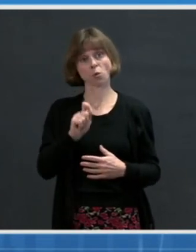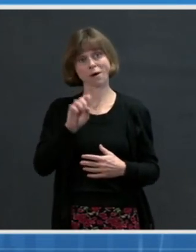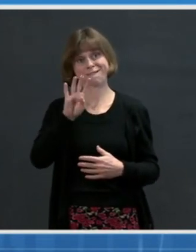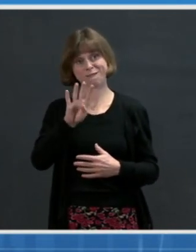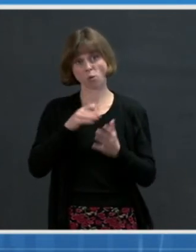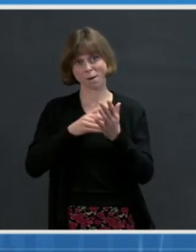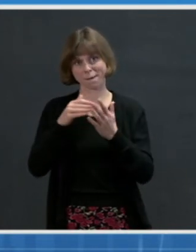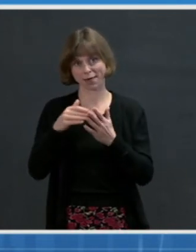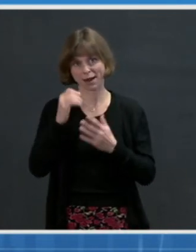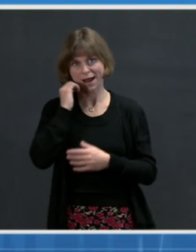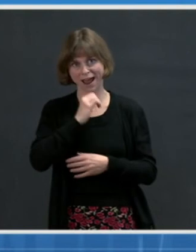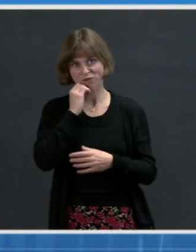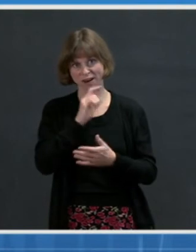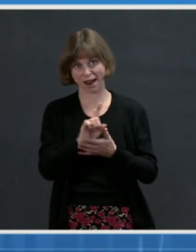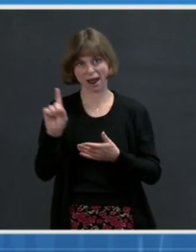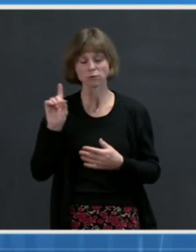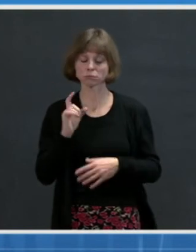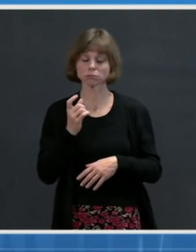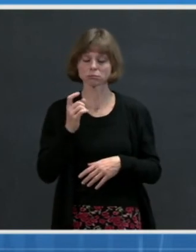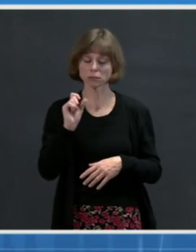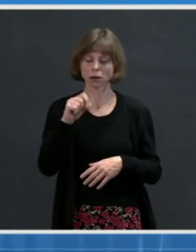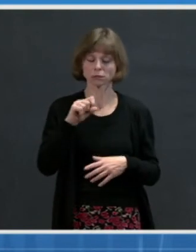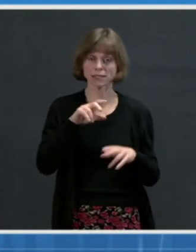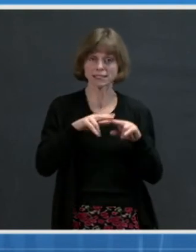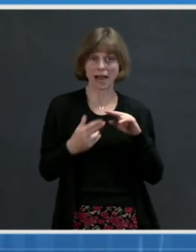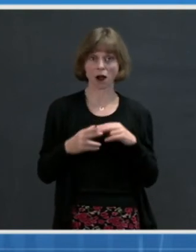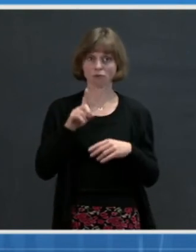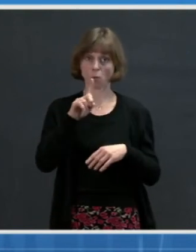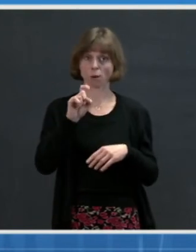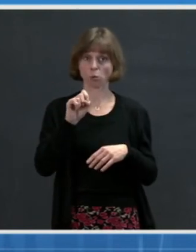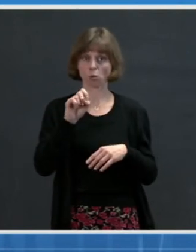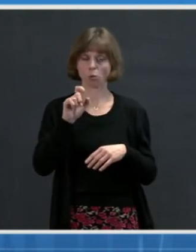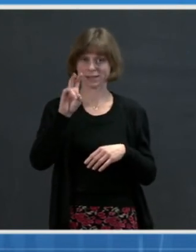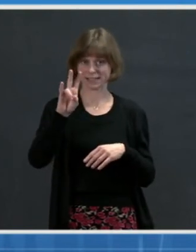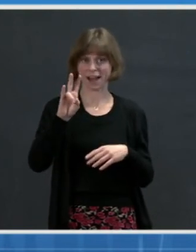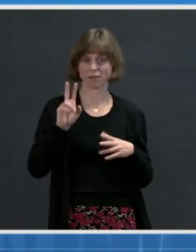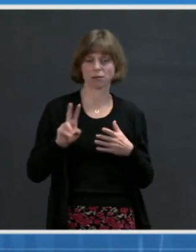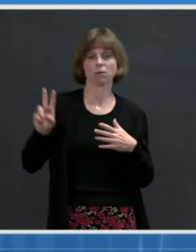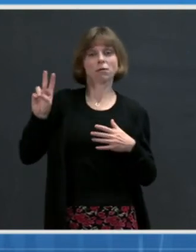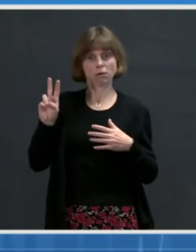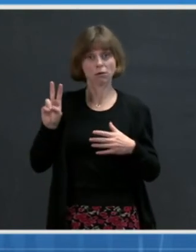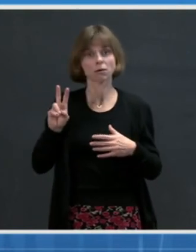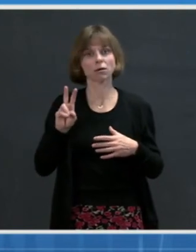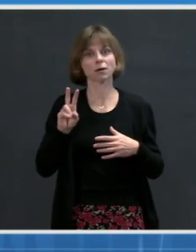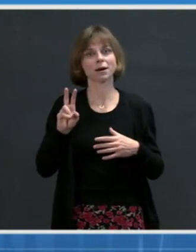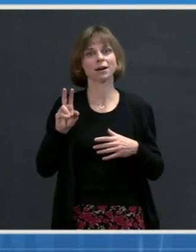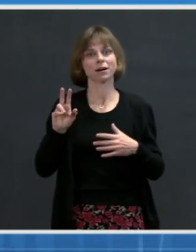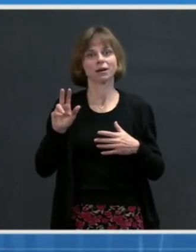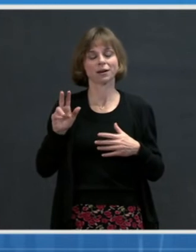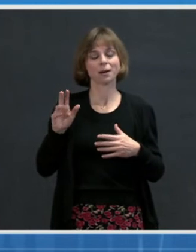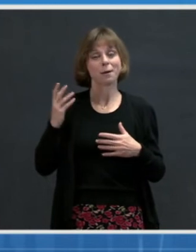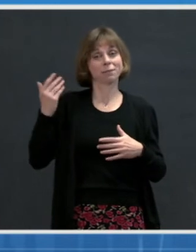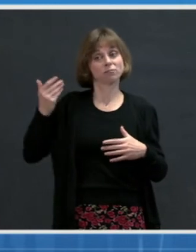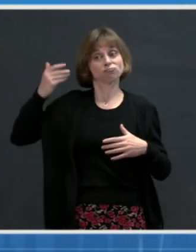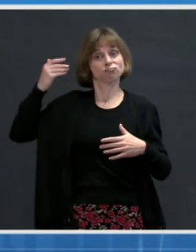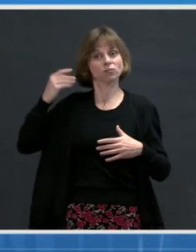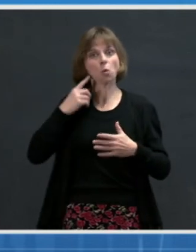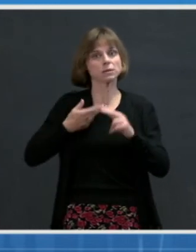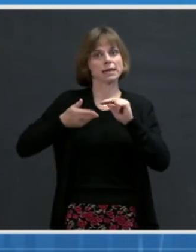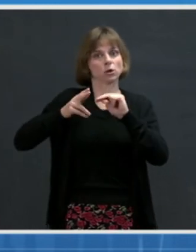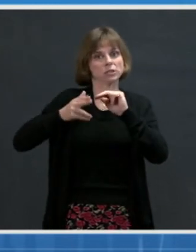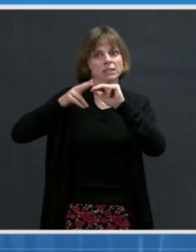day last week, which was down from 1.7. Prior to that, each week it was going up. I think in the